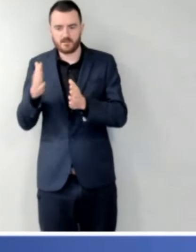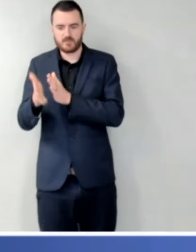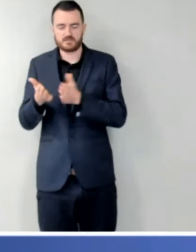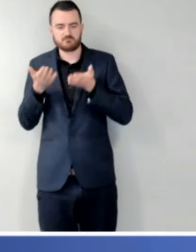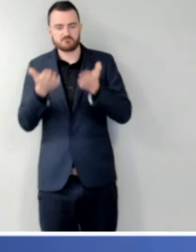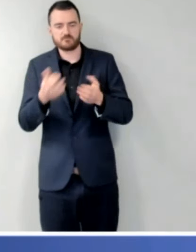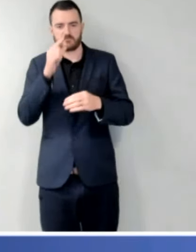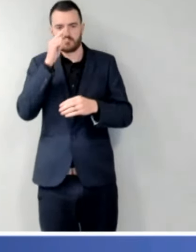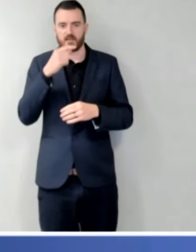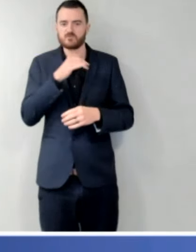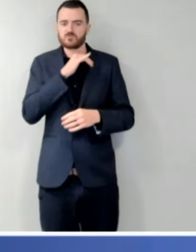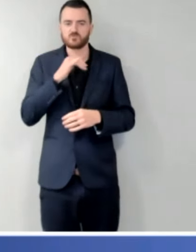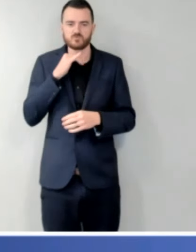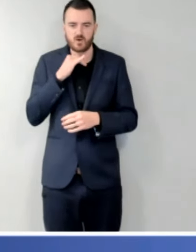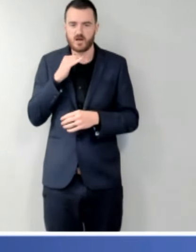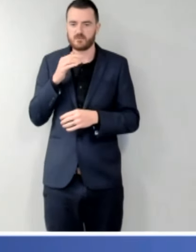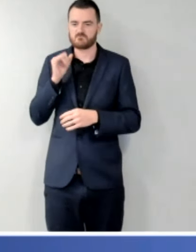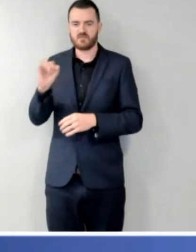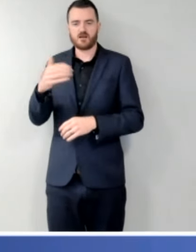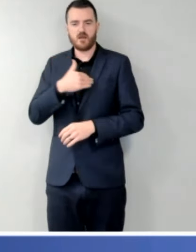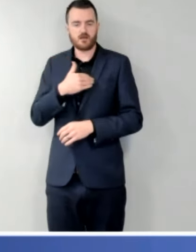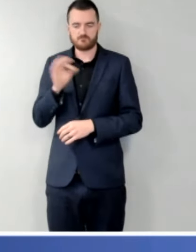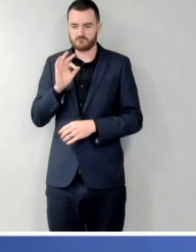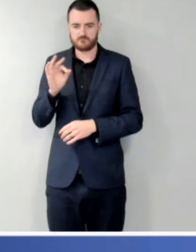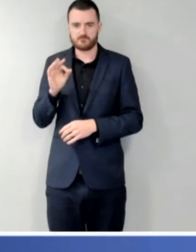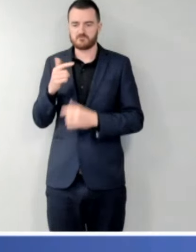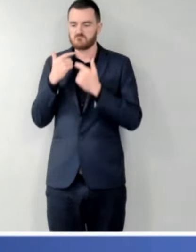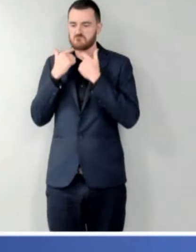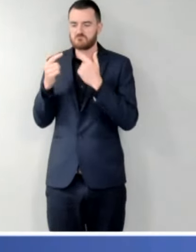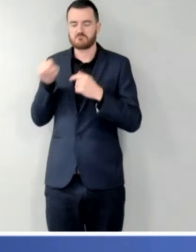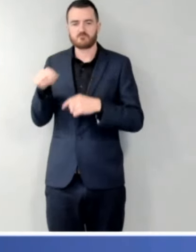callous men, man's inhumanity to man.